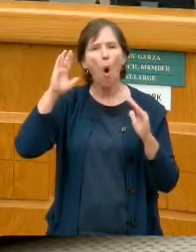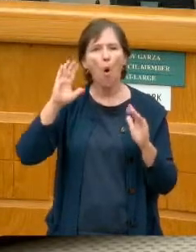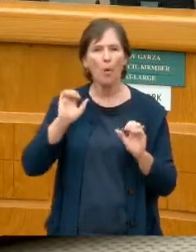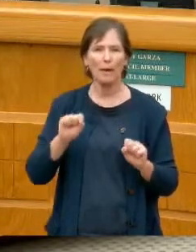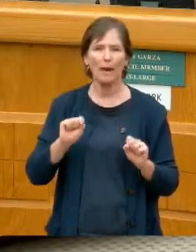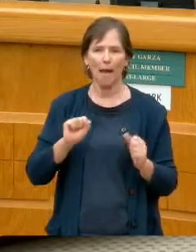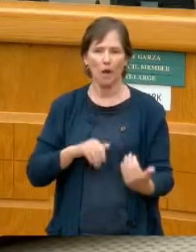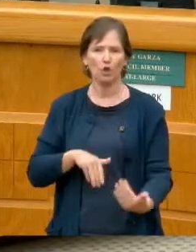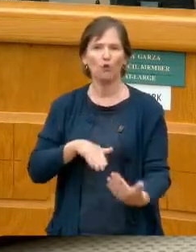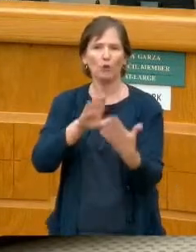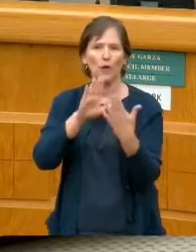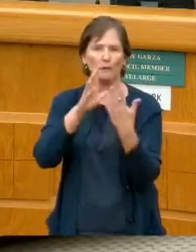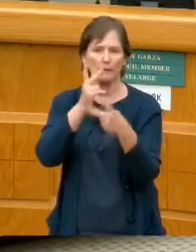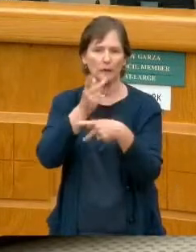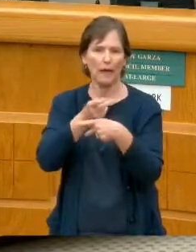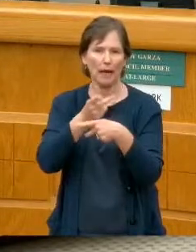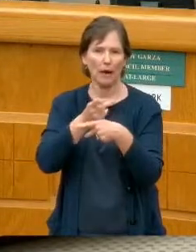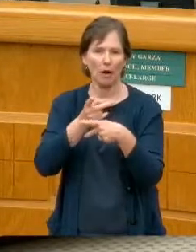them. Thank you.